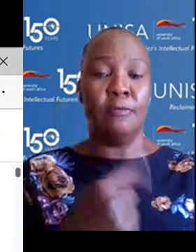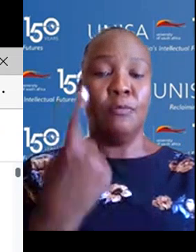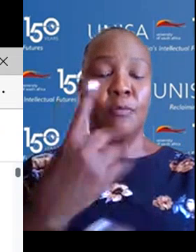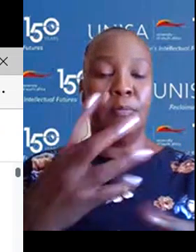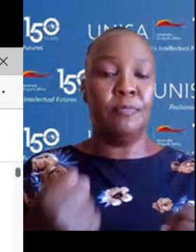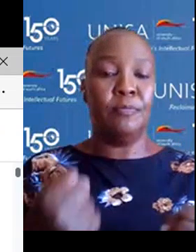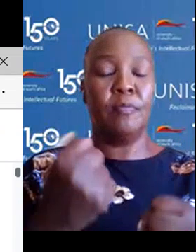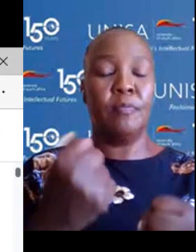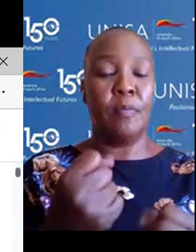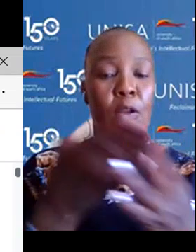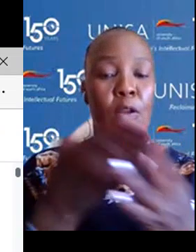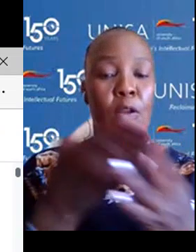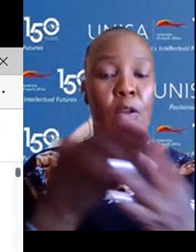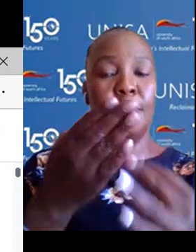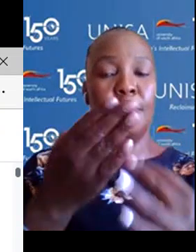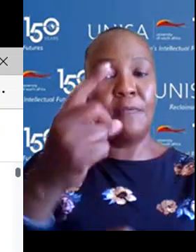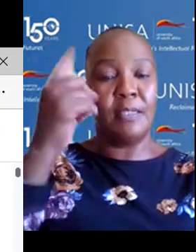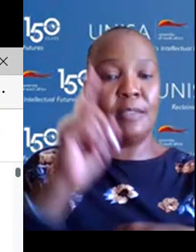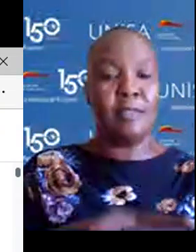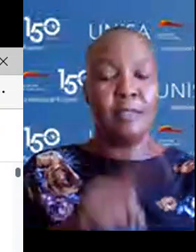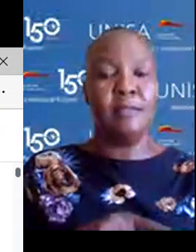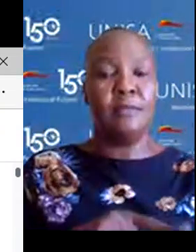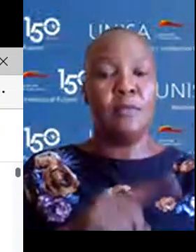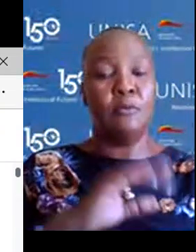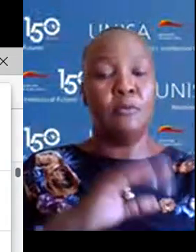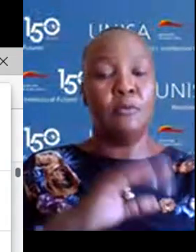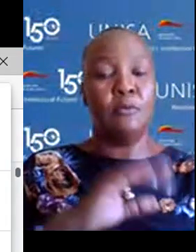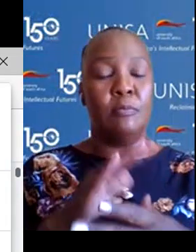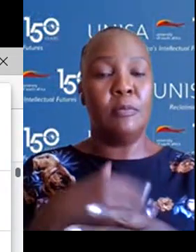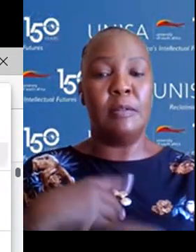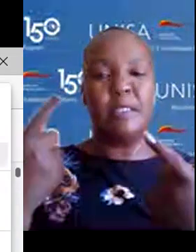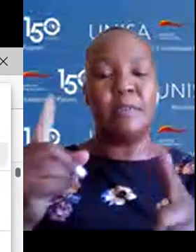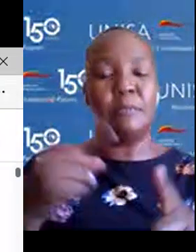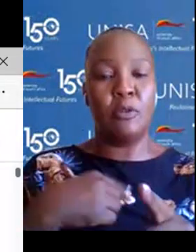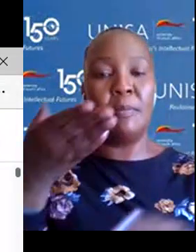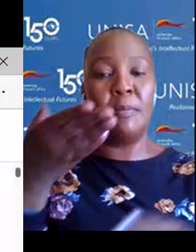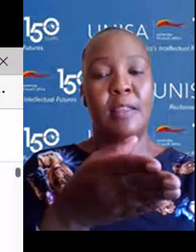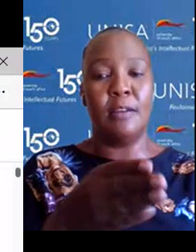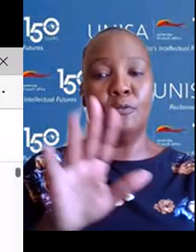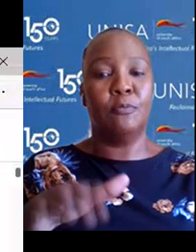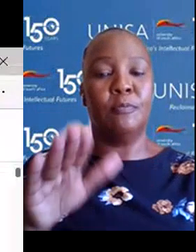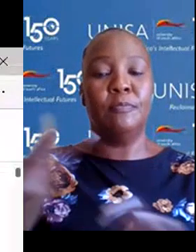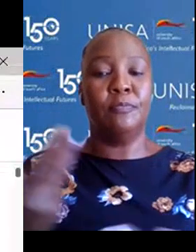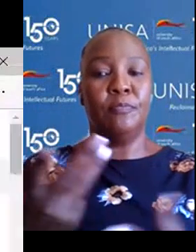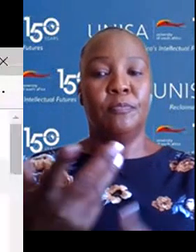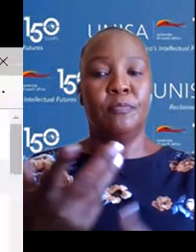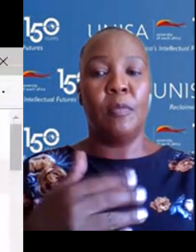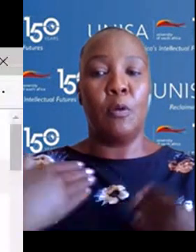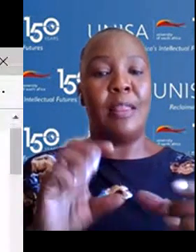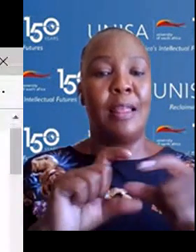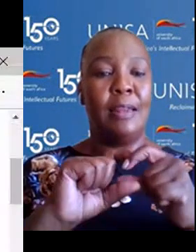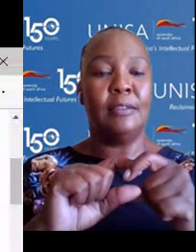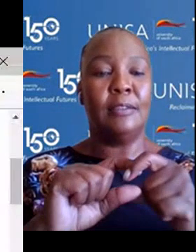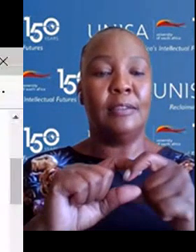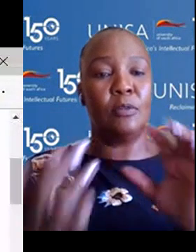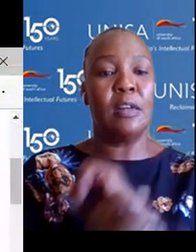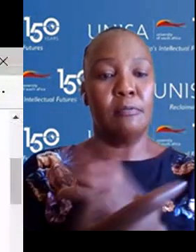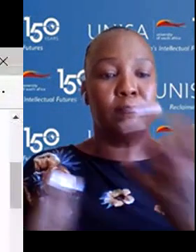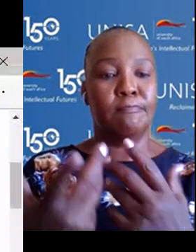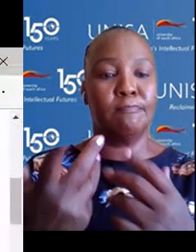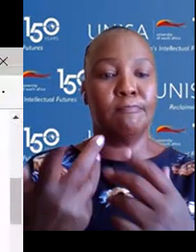very first time, now, of course, I'm already in, so it's a little bit different. Let me just open this link for you. So what's going to happen is you're